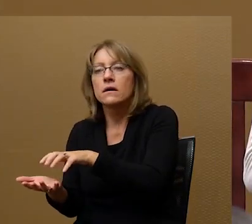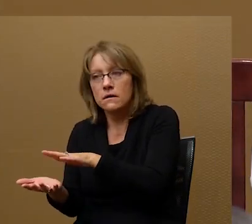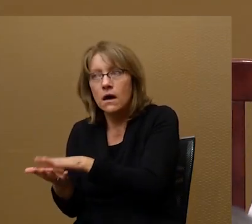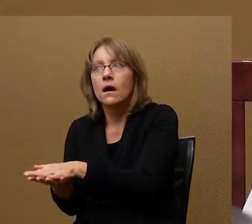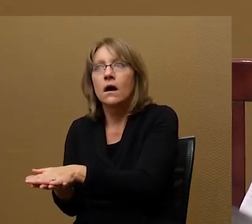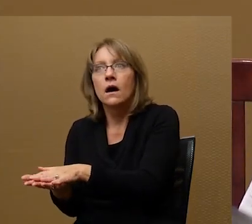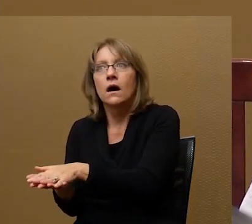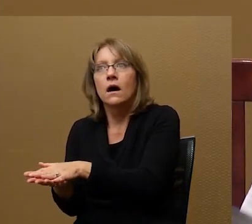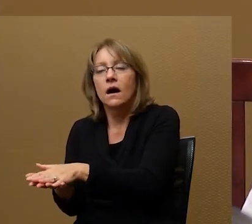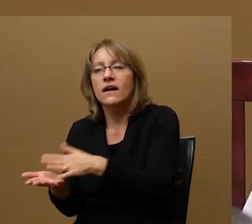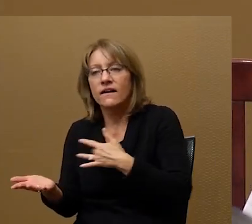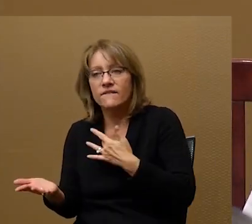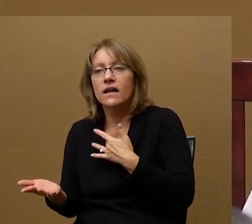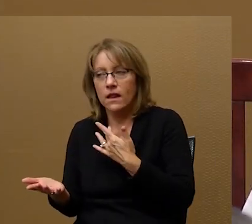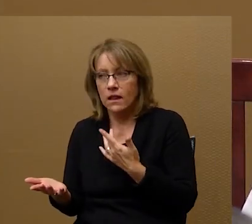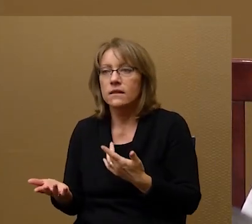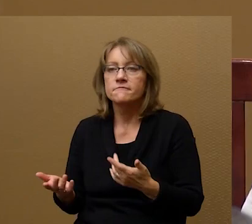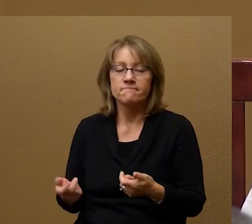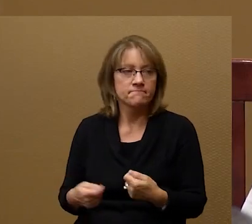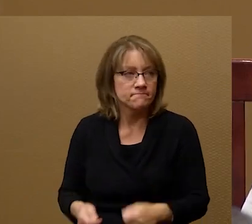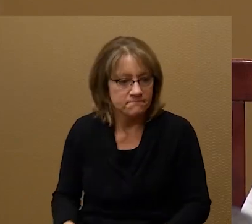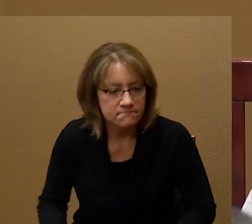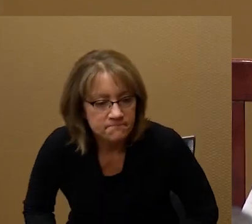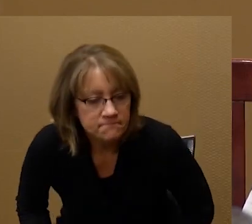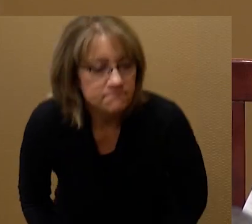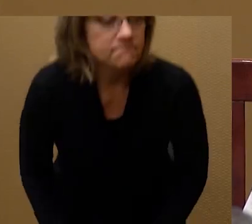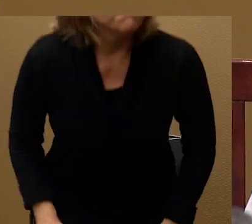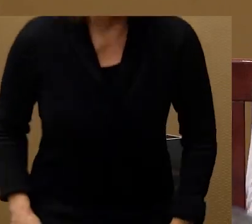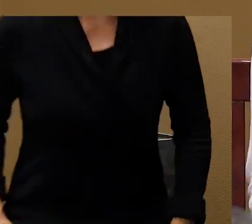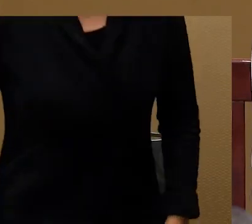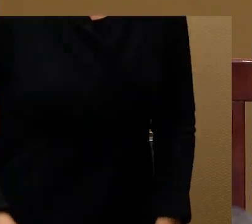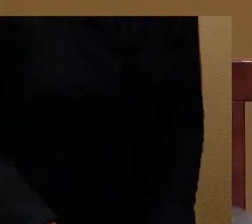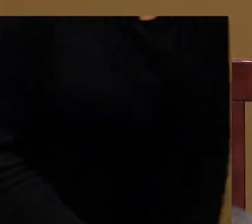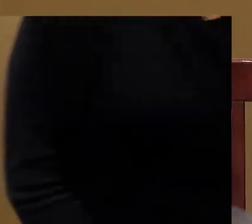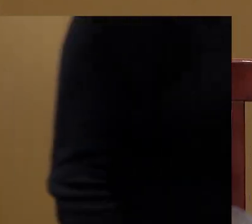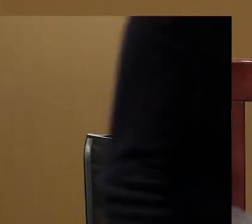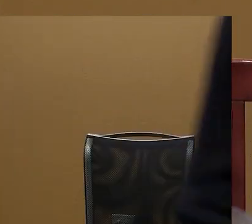We have a student that this summer